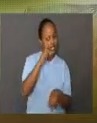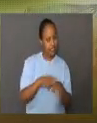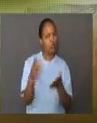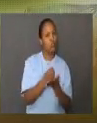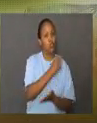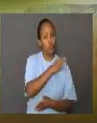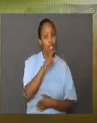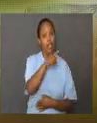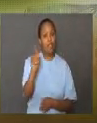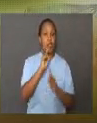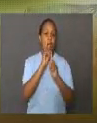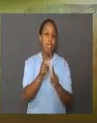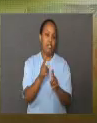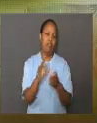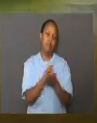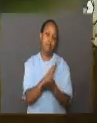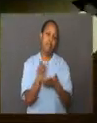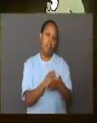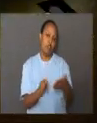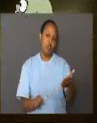write down your answer in a paragraph.